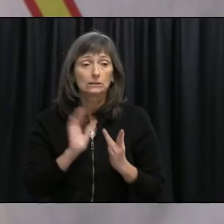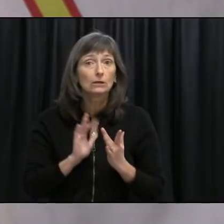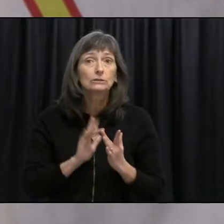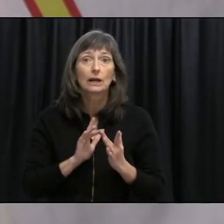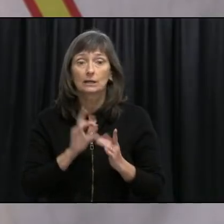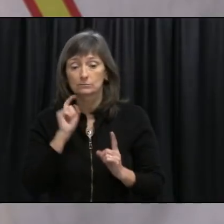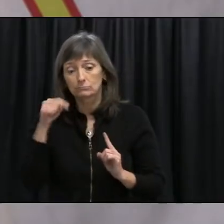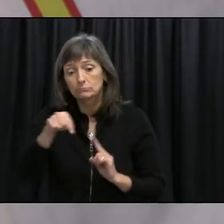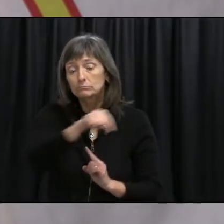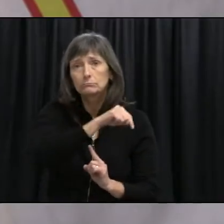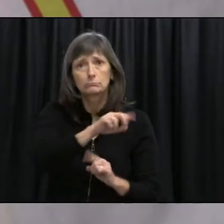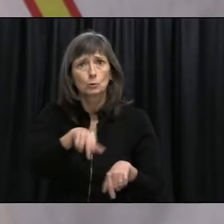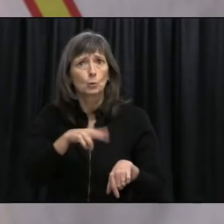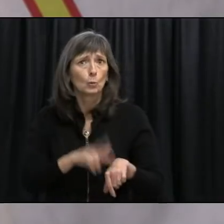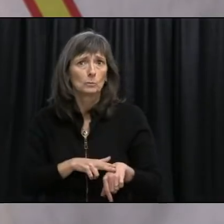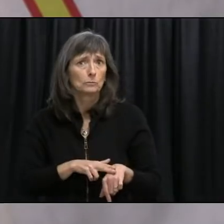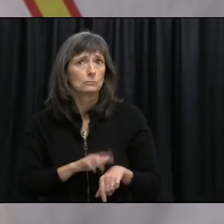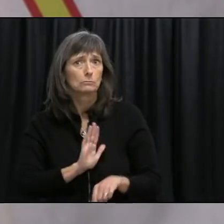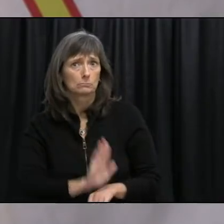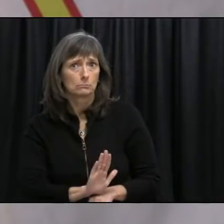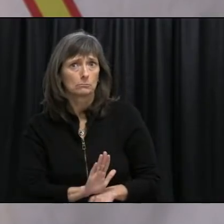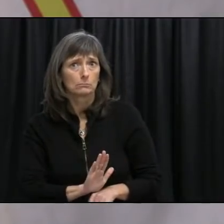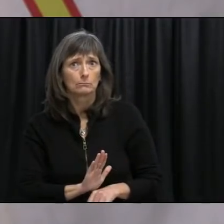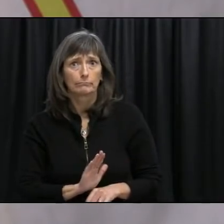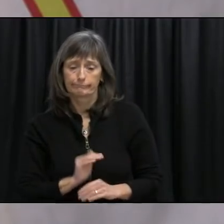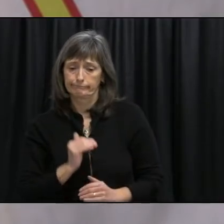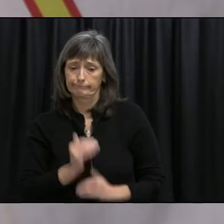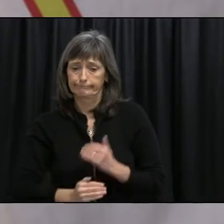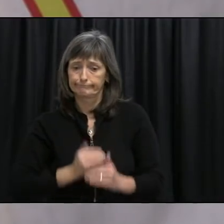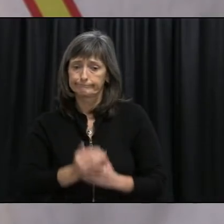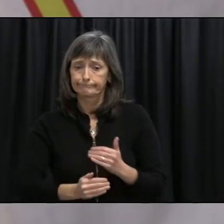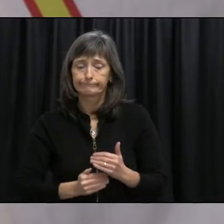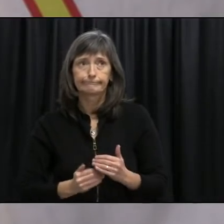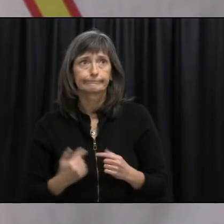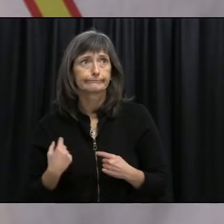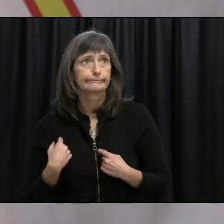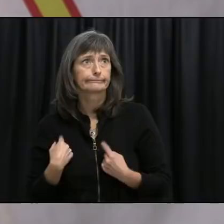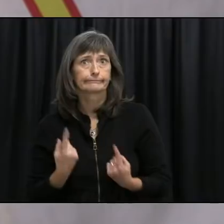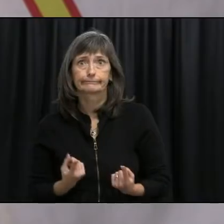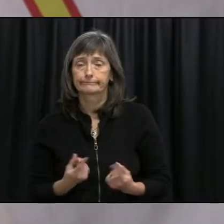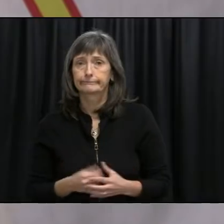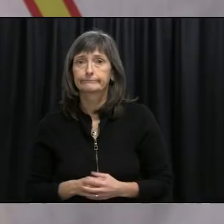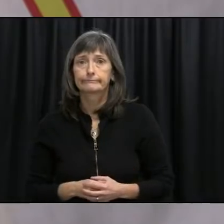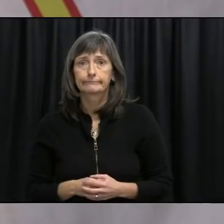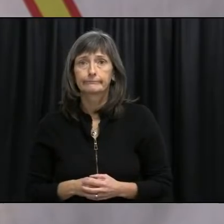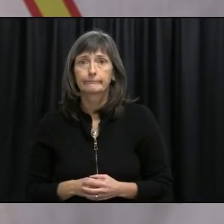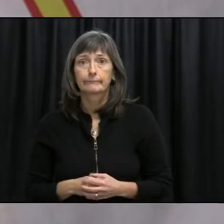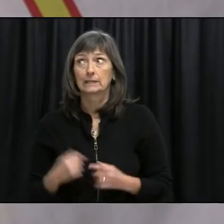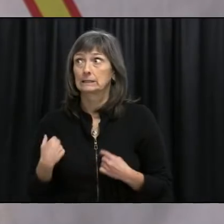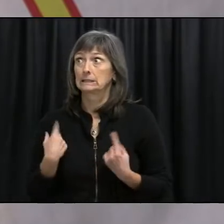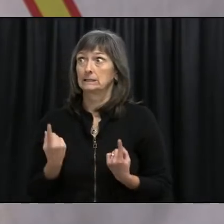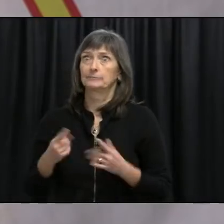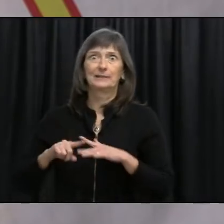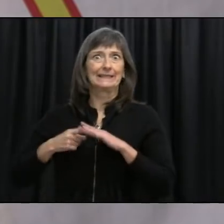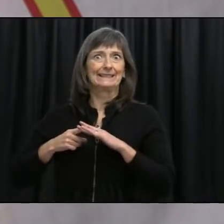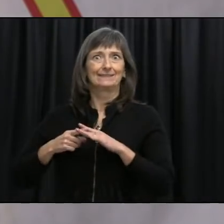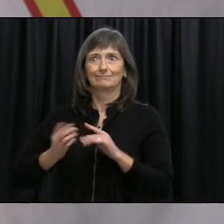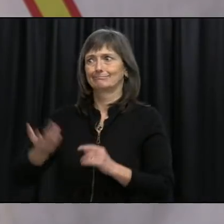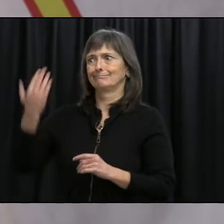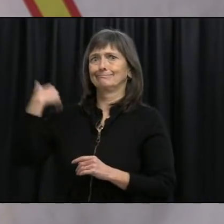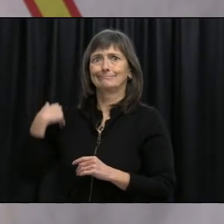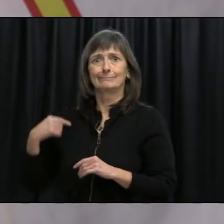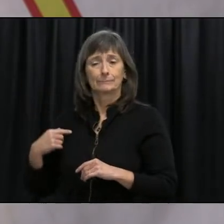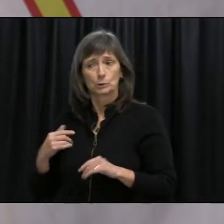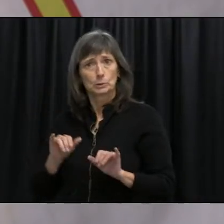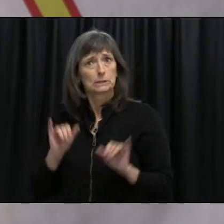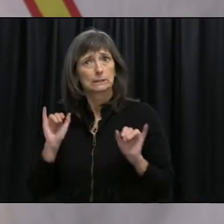doing contact tracing as they normally would. And that process has been ongoing since the beginning of the pandemic. So all